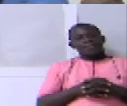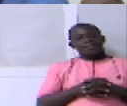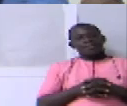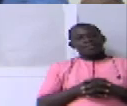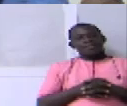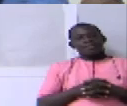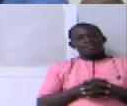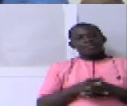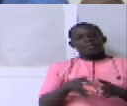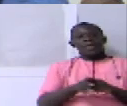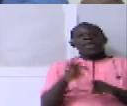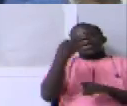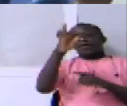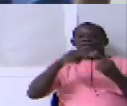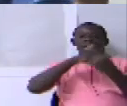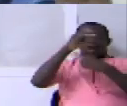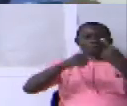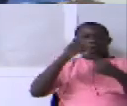it comes to the work.